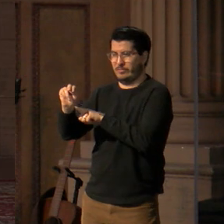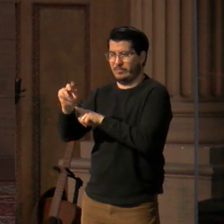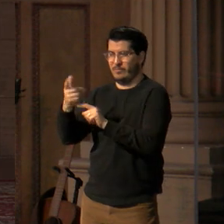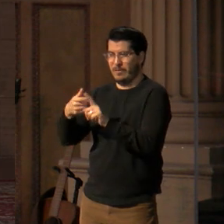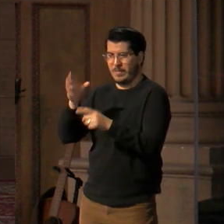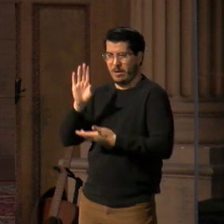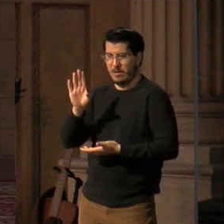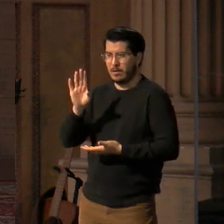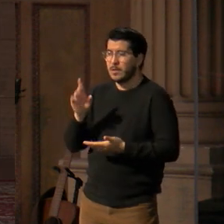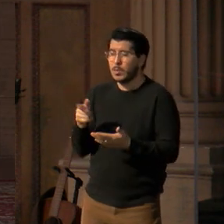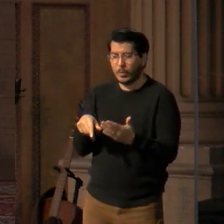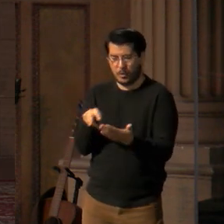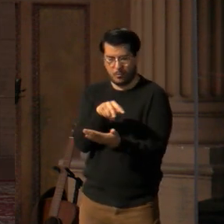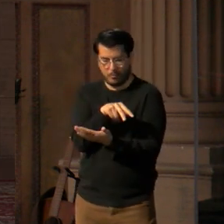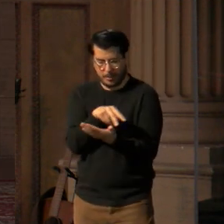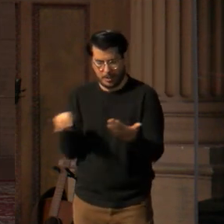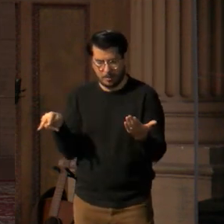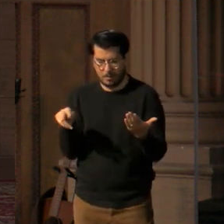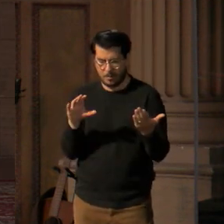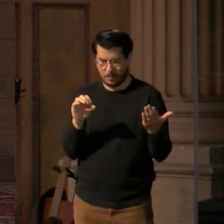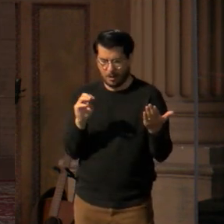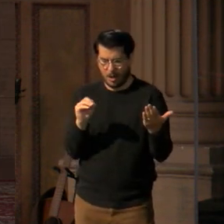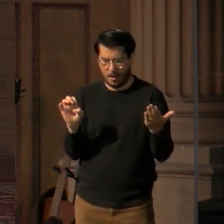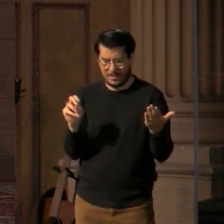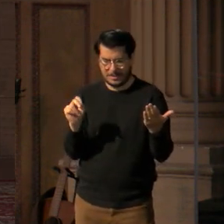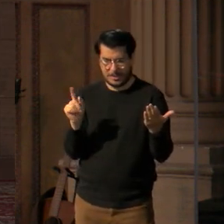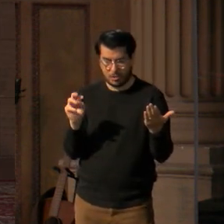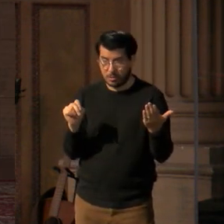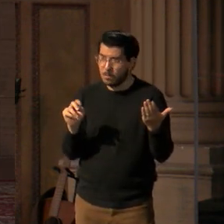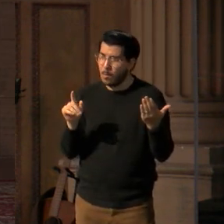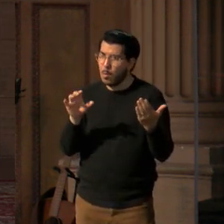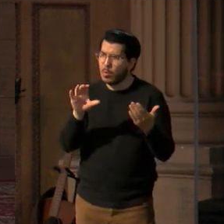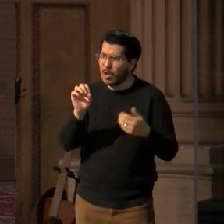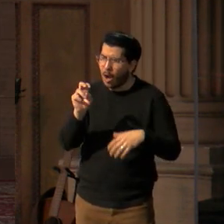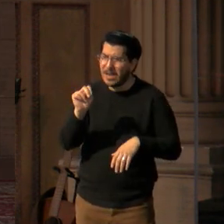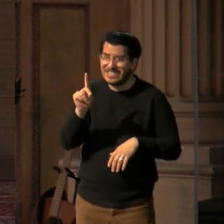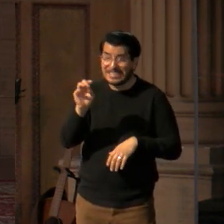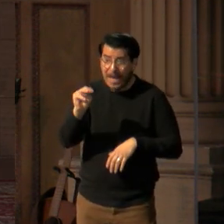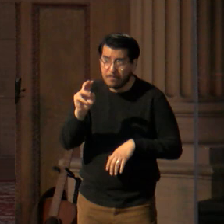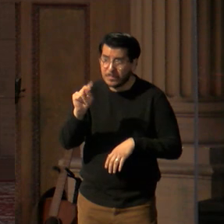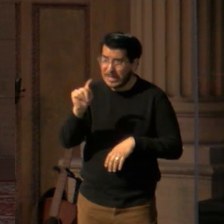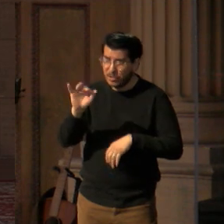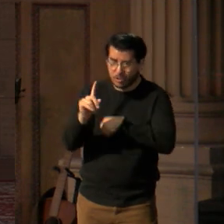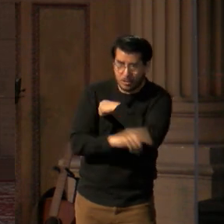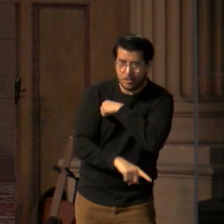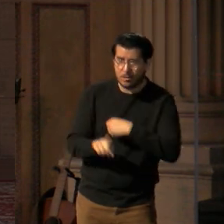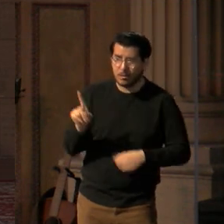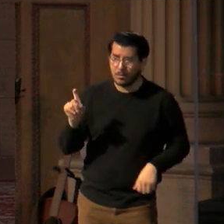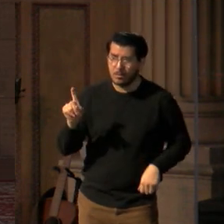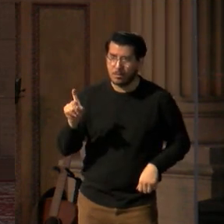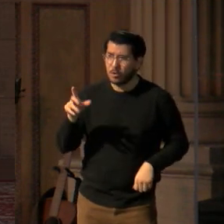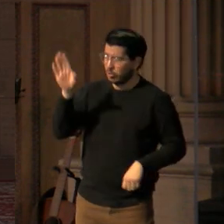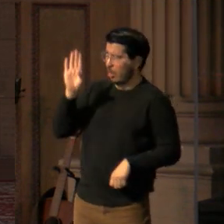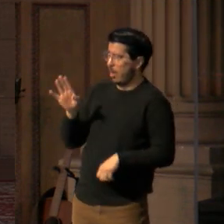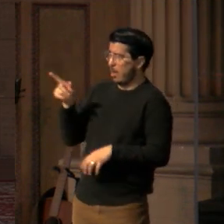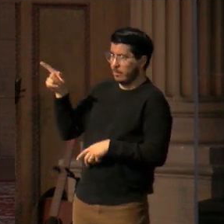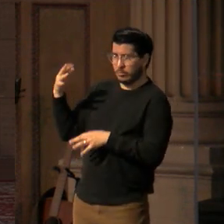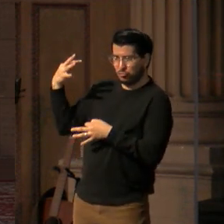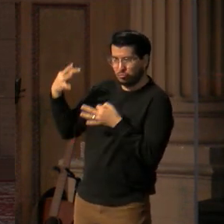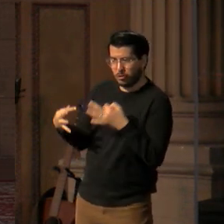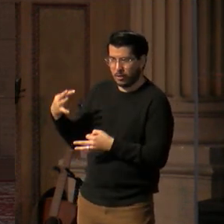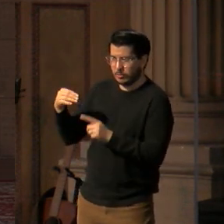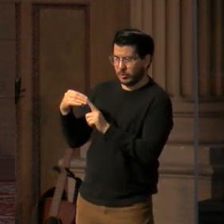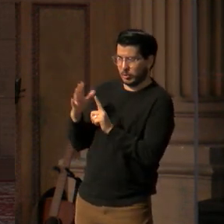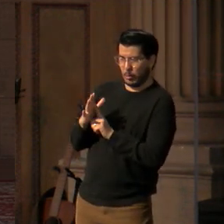Now, when you read that passage, you almost expect that word to be condemnation because he's describing God judging and exposing our hearts.